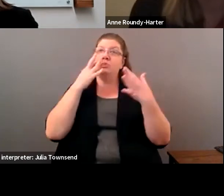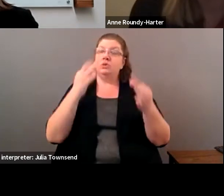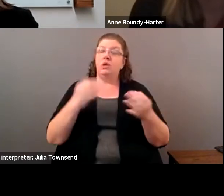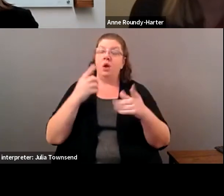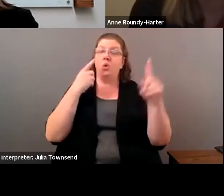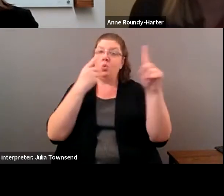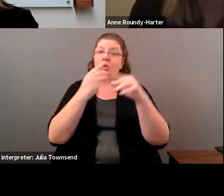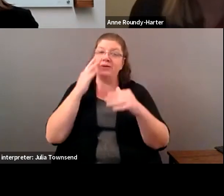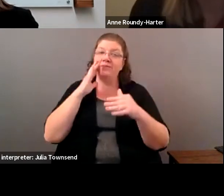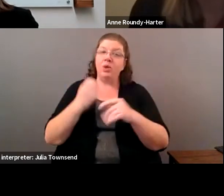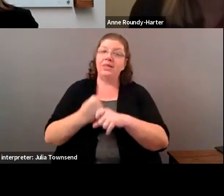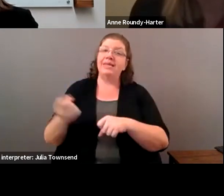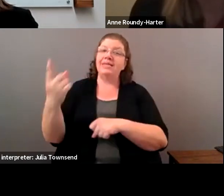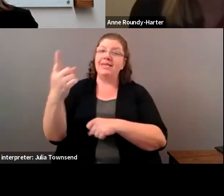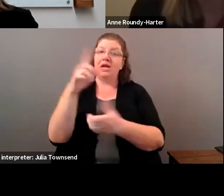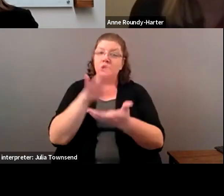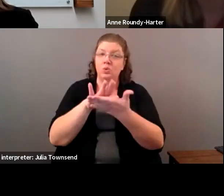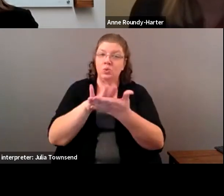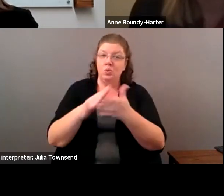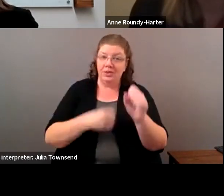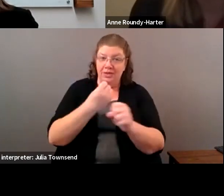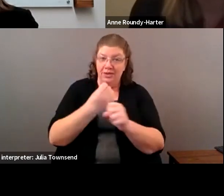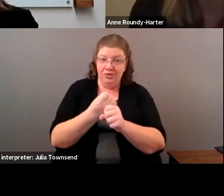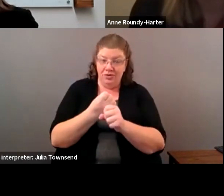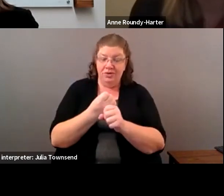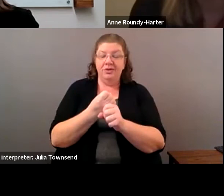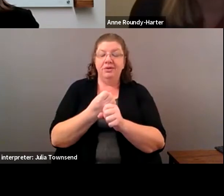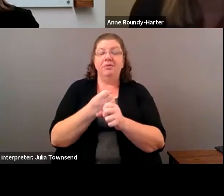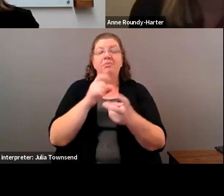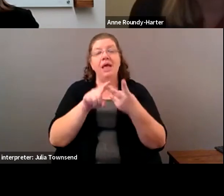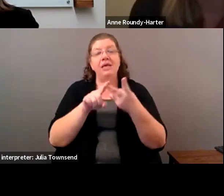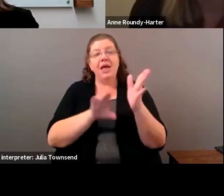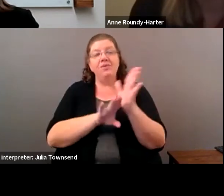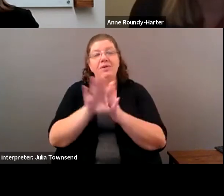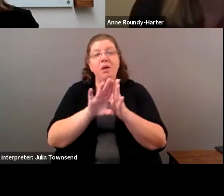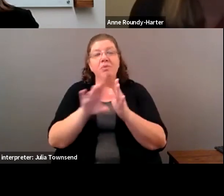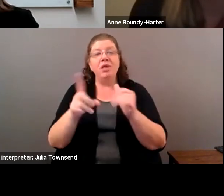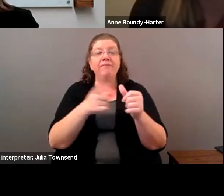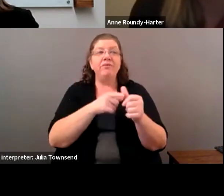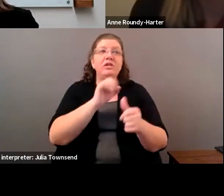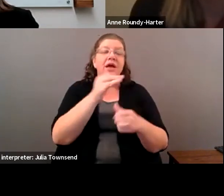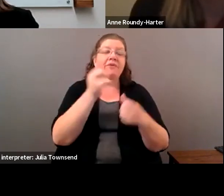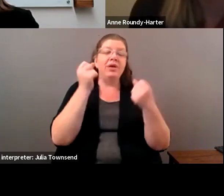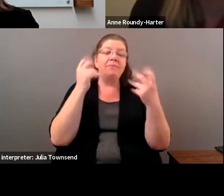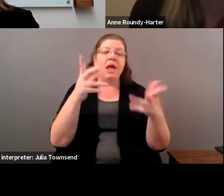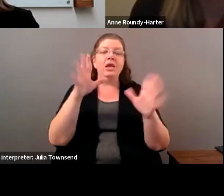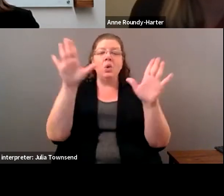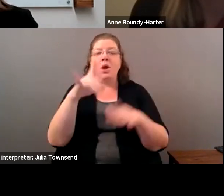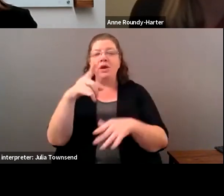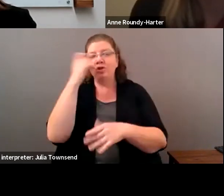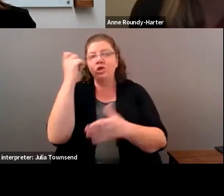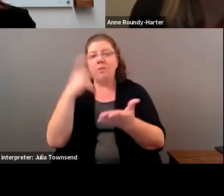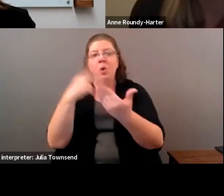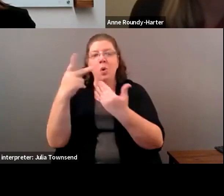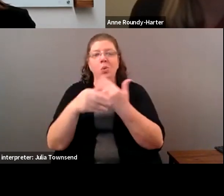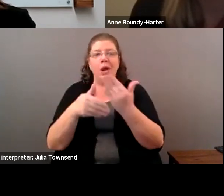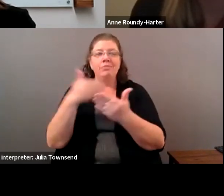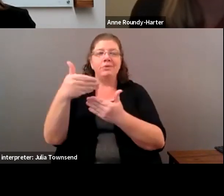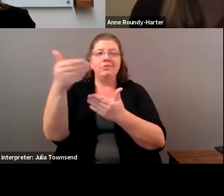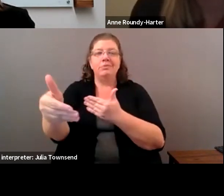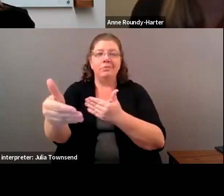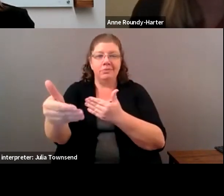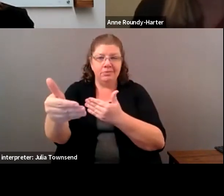for next school year, as well as how we develop what I think is going to be the first of many wonderful summer programs to come.